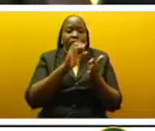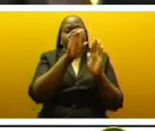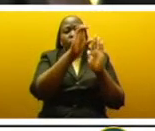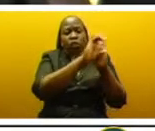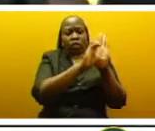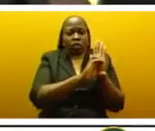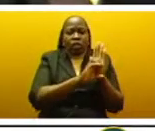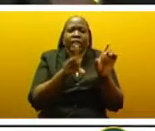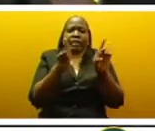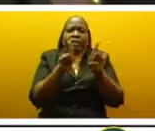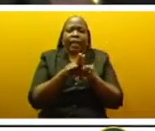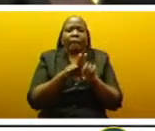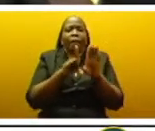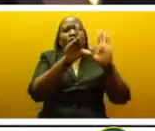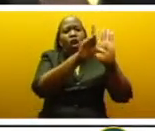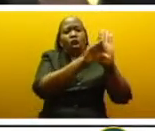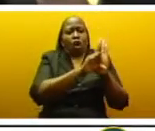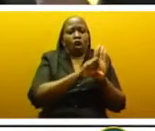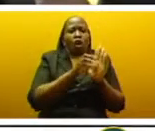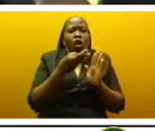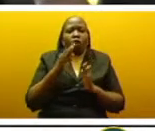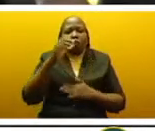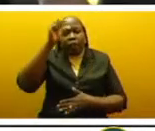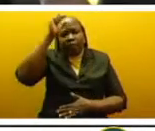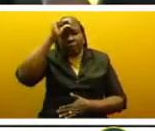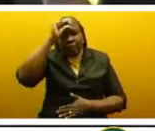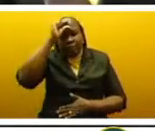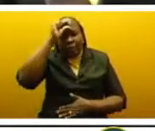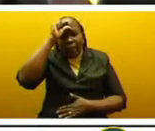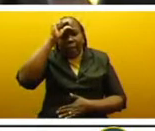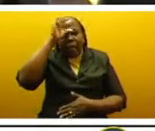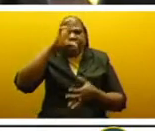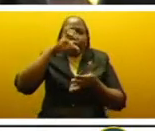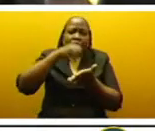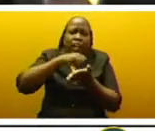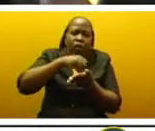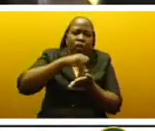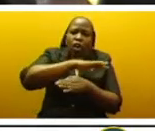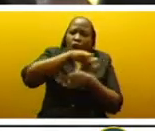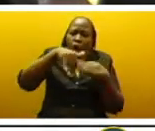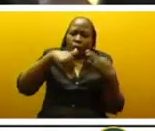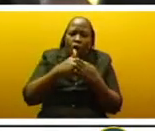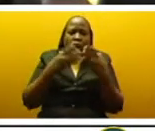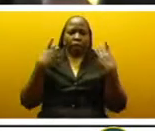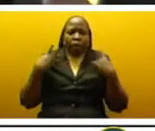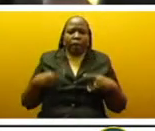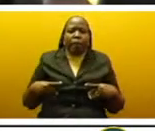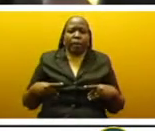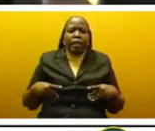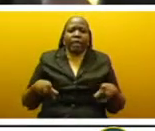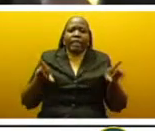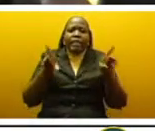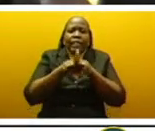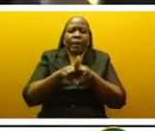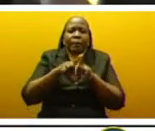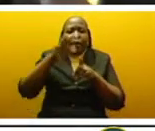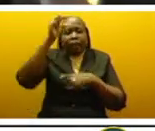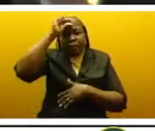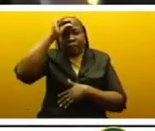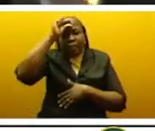Republic and binds all persons and all state organs,